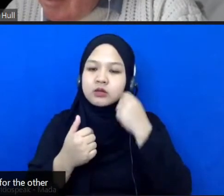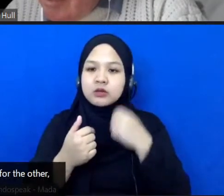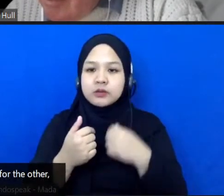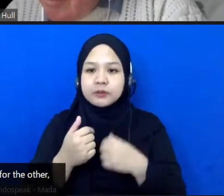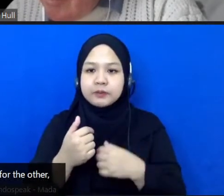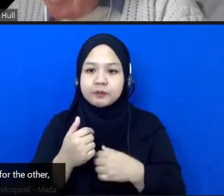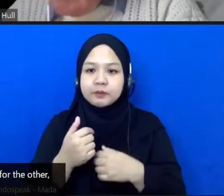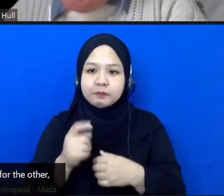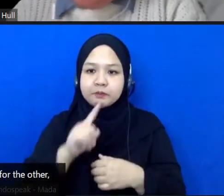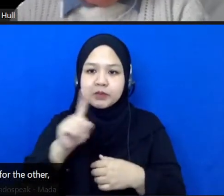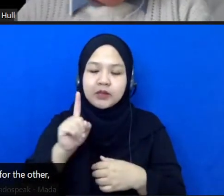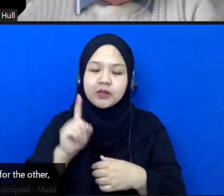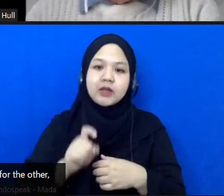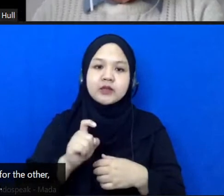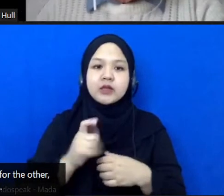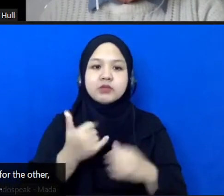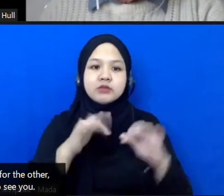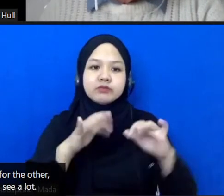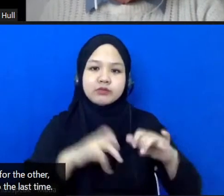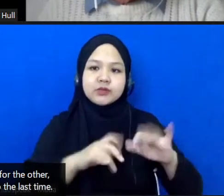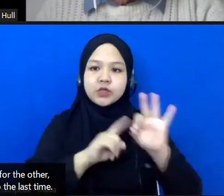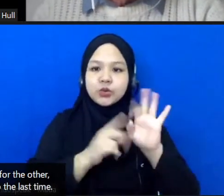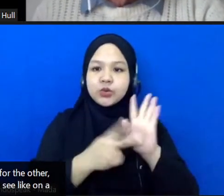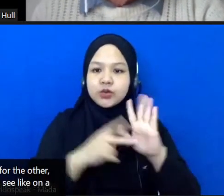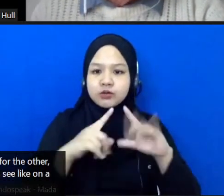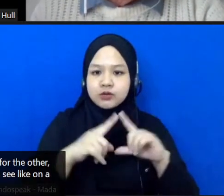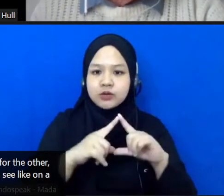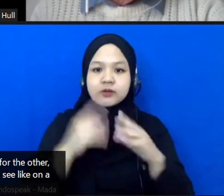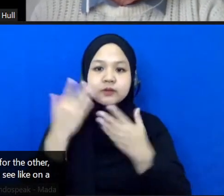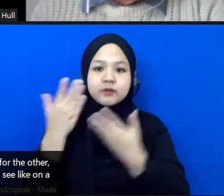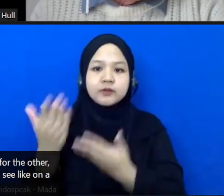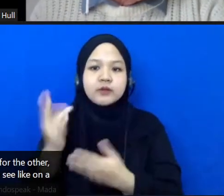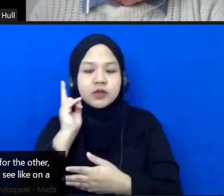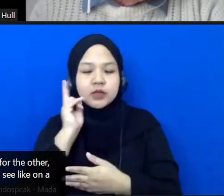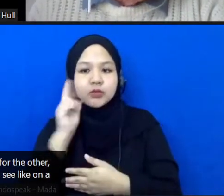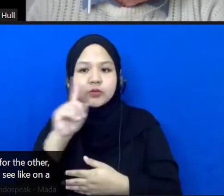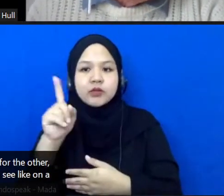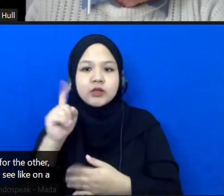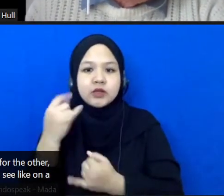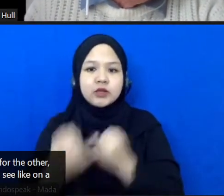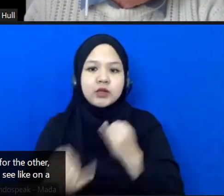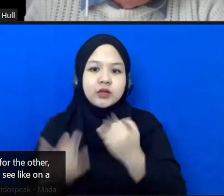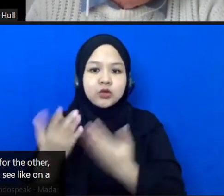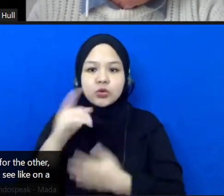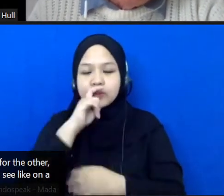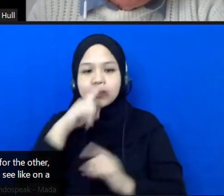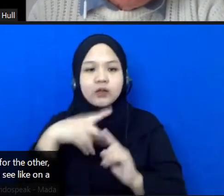questions listed in the Q&A. So silahkan Ibu Ann, ada last question for Pak Terry.